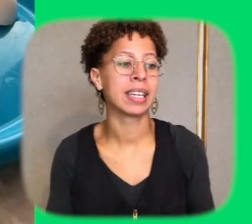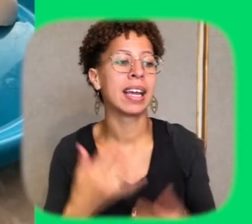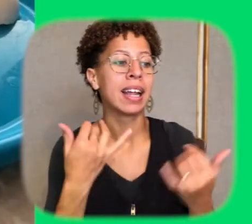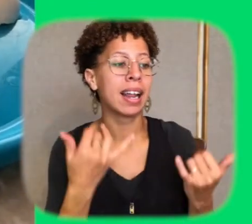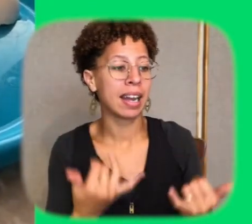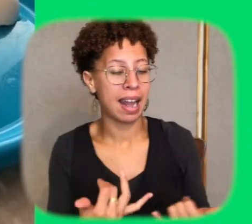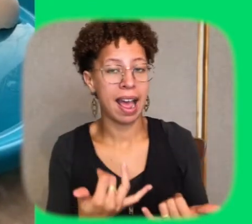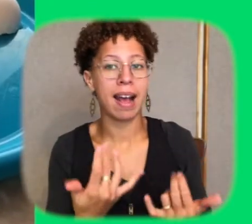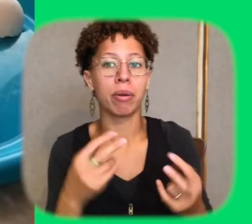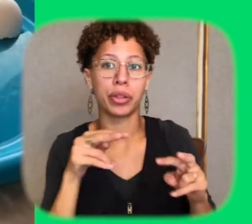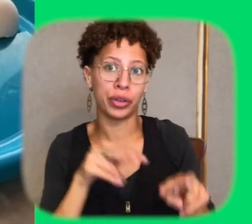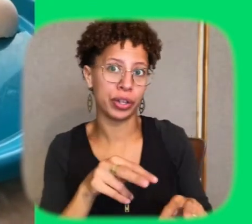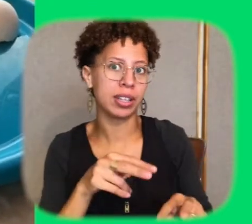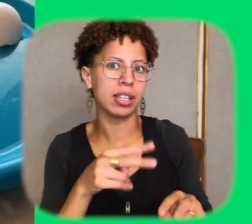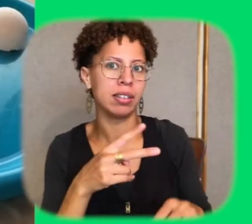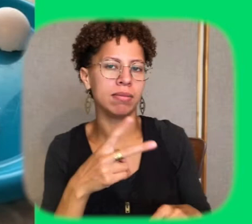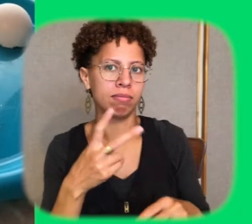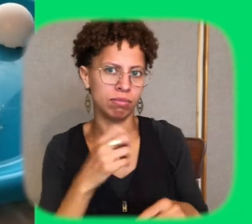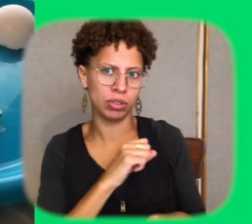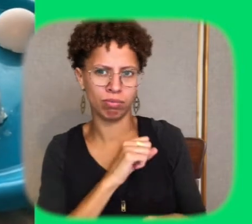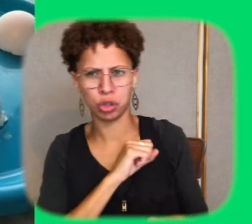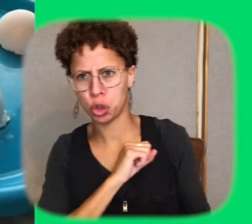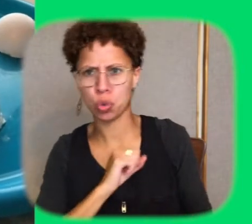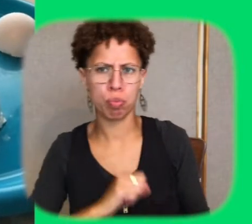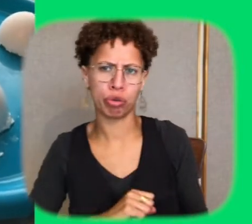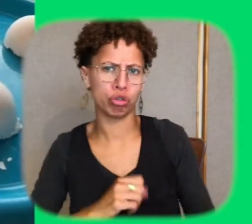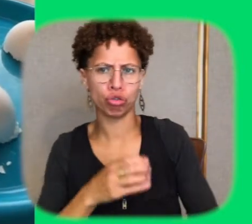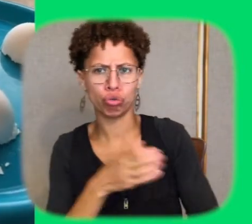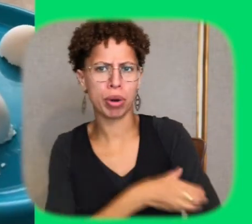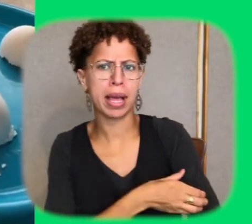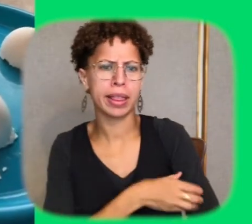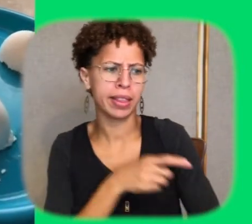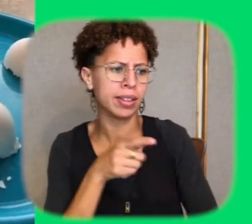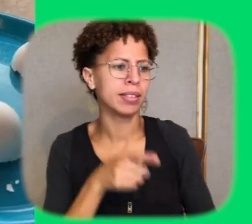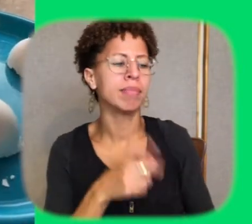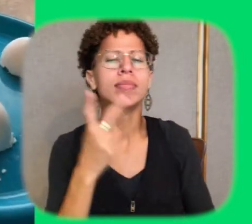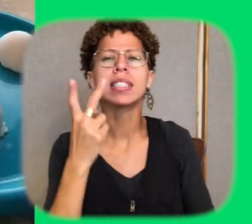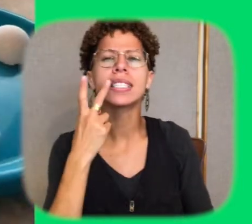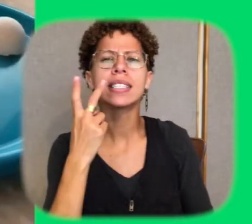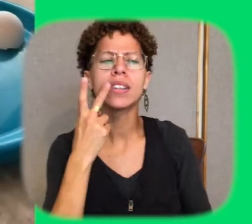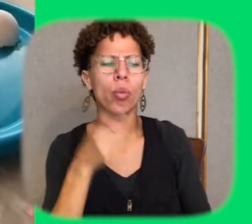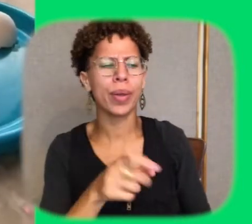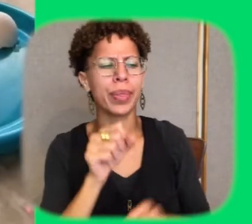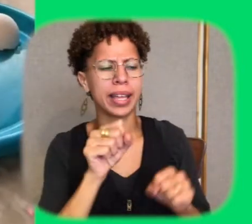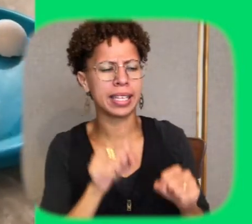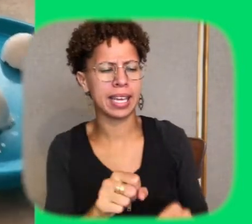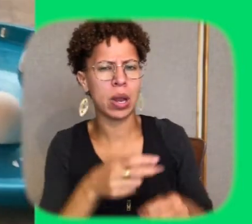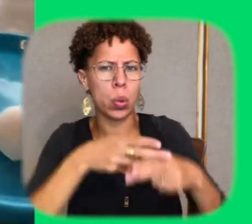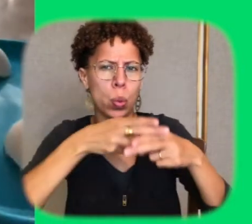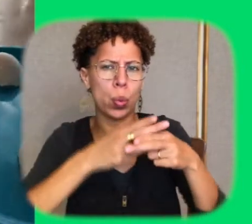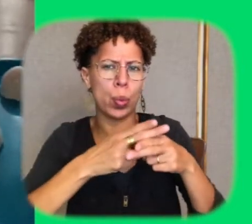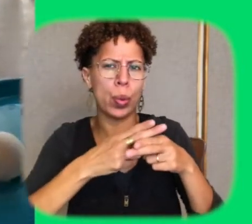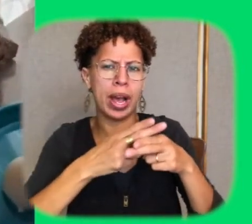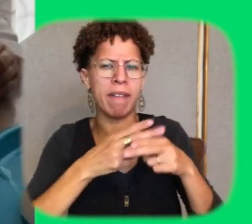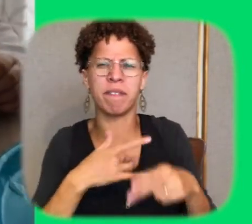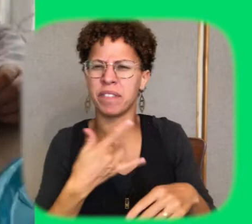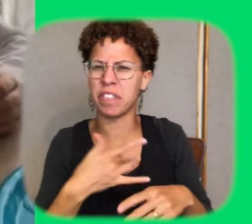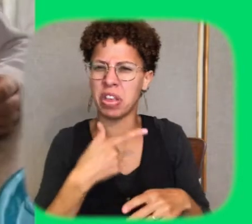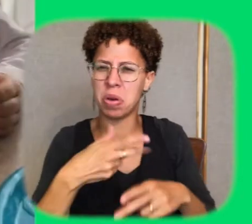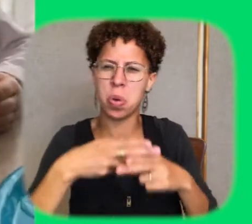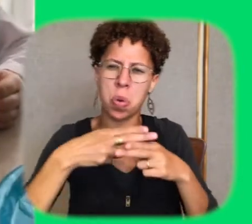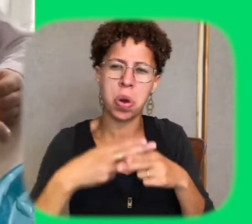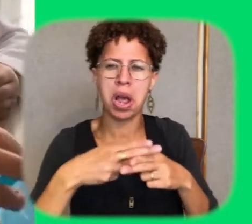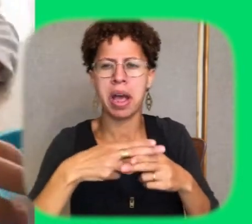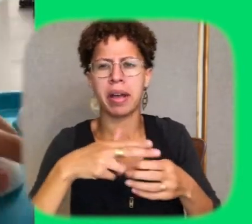again, and let's see what these eggs can hold. How much weight do you think they can hold? I think they can